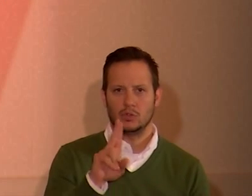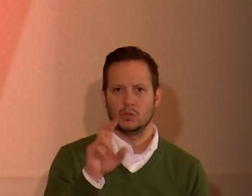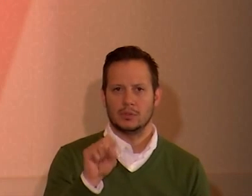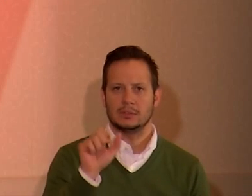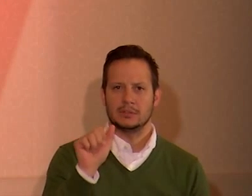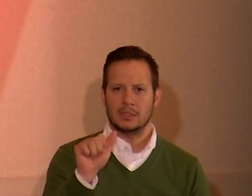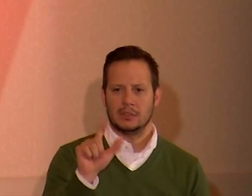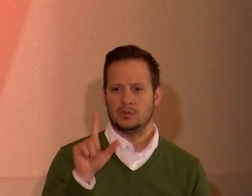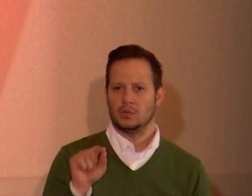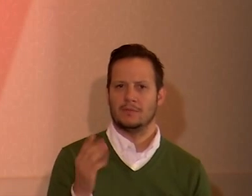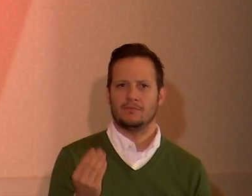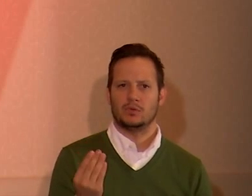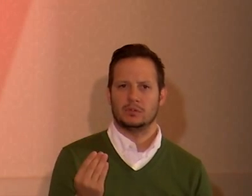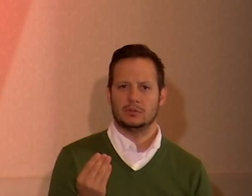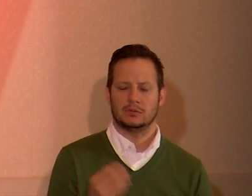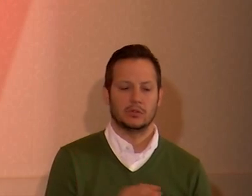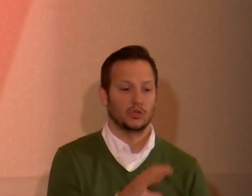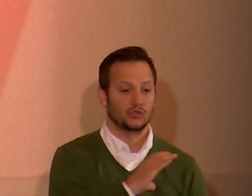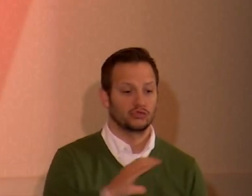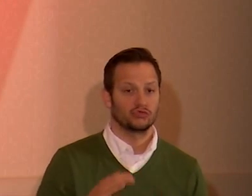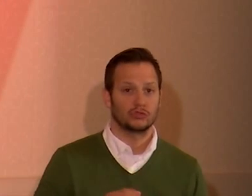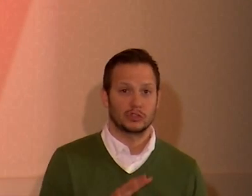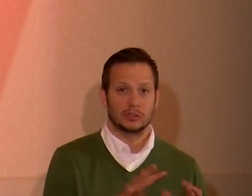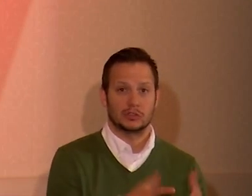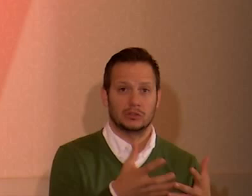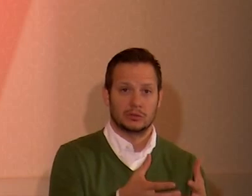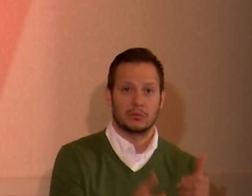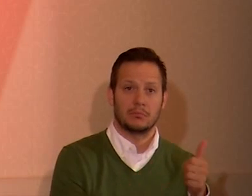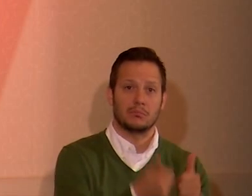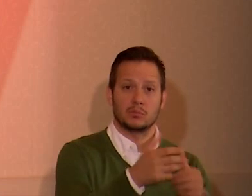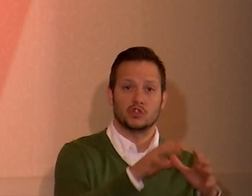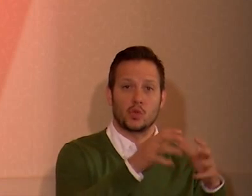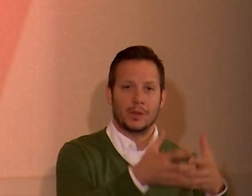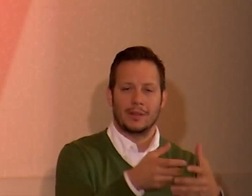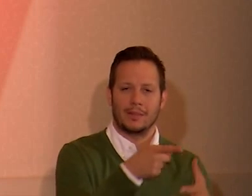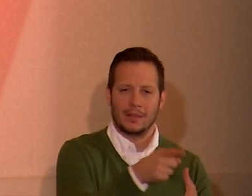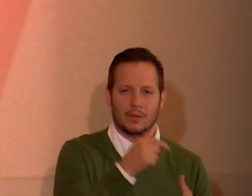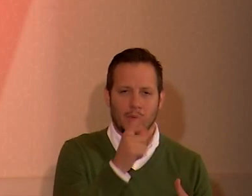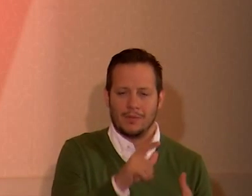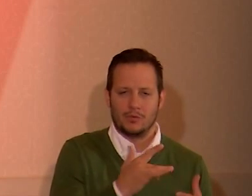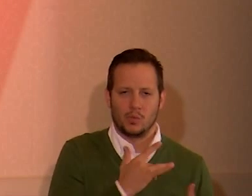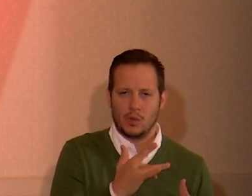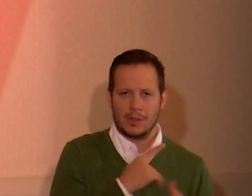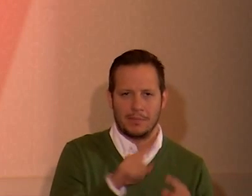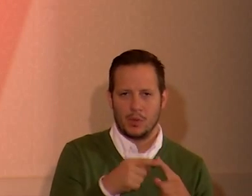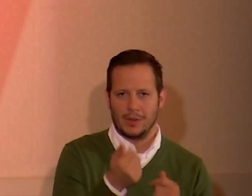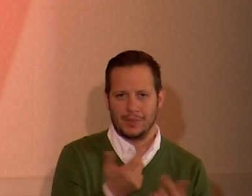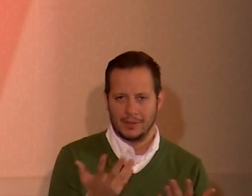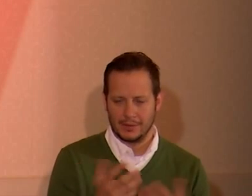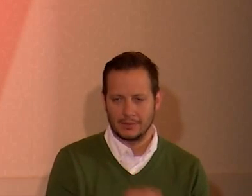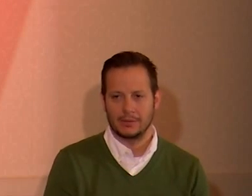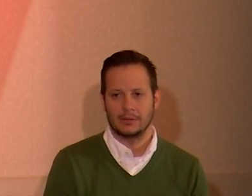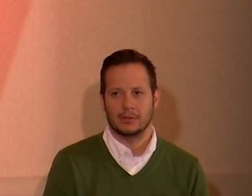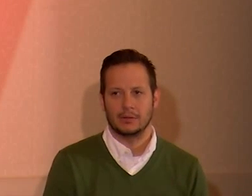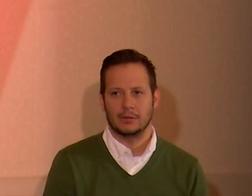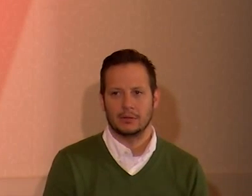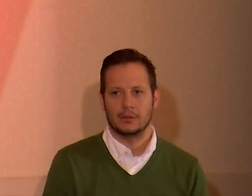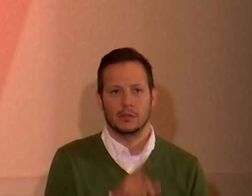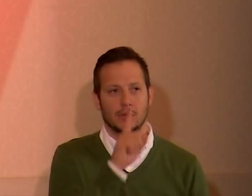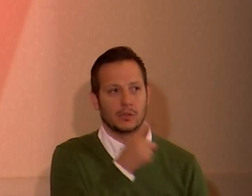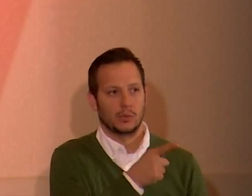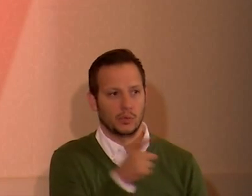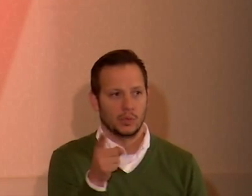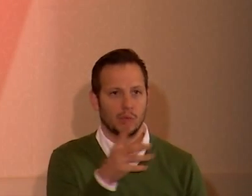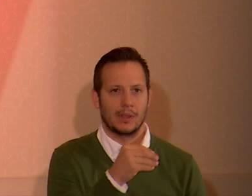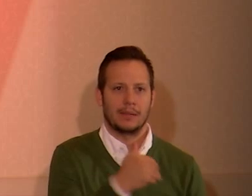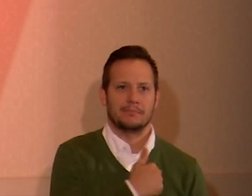2014. Christian majorities in this country have nothing to worry about. It is only you and members of